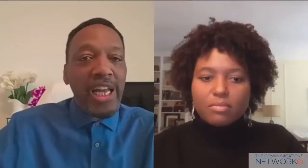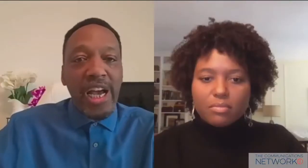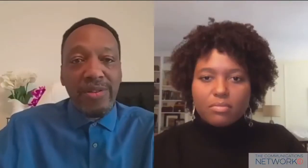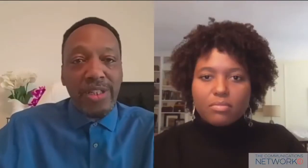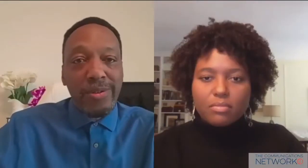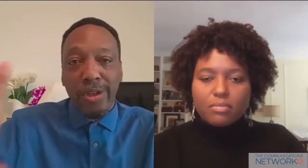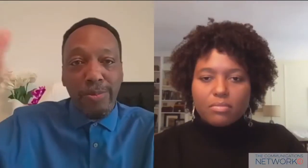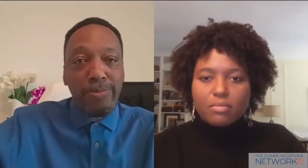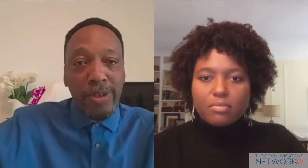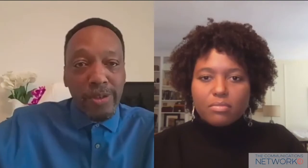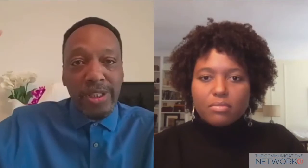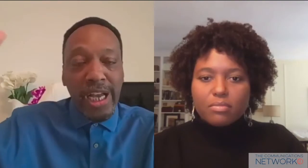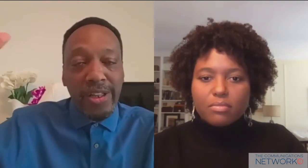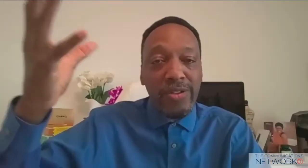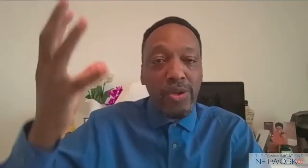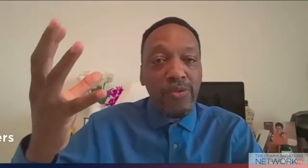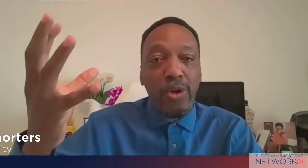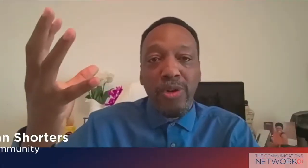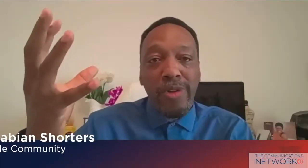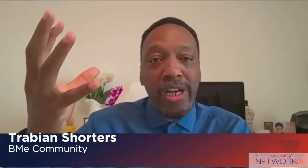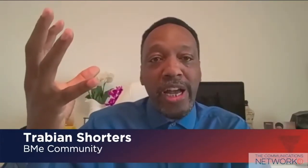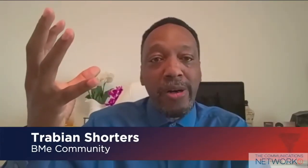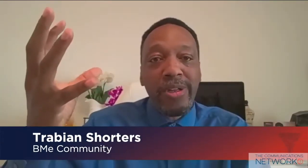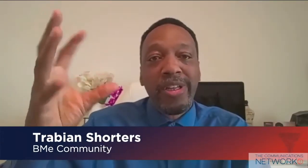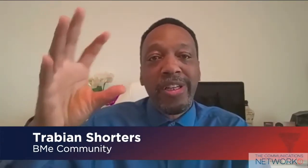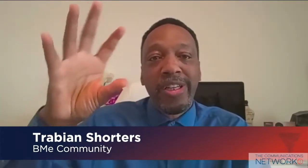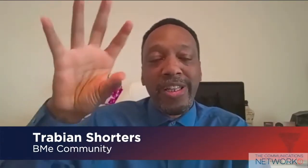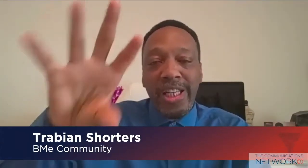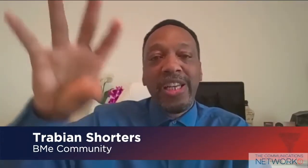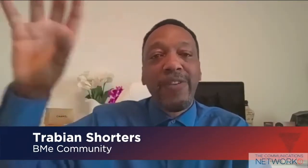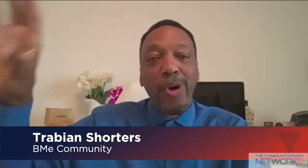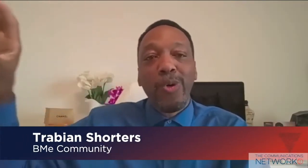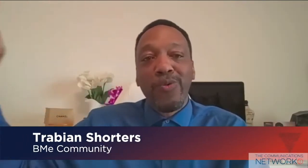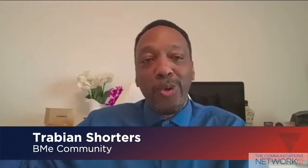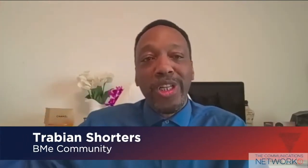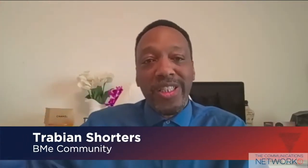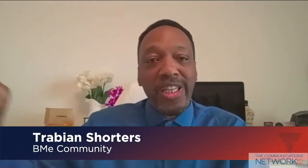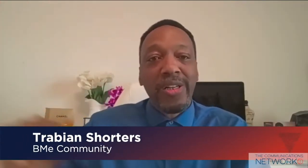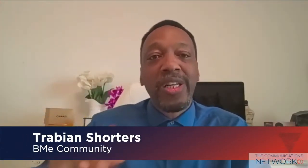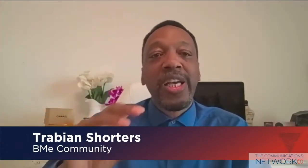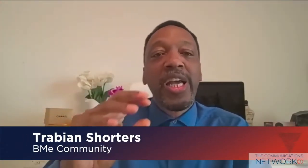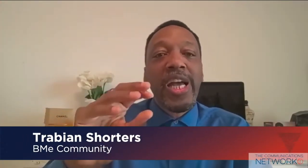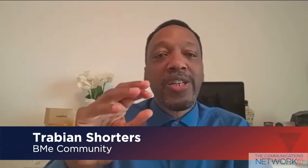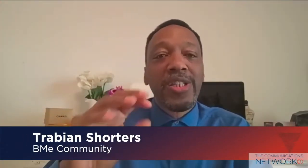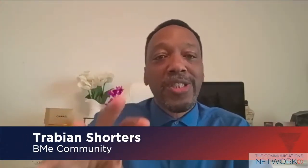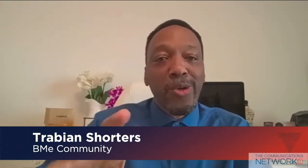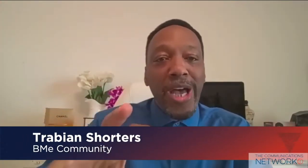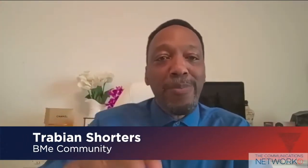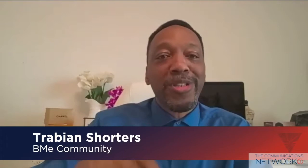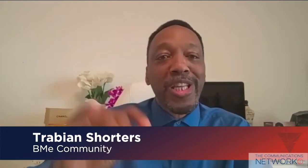for Black lives, that's got the sort of forefront right now. Live, own, vote, and excel.